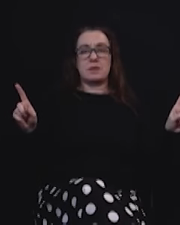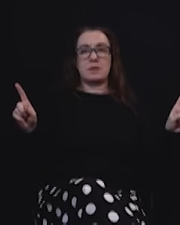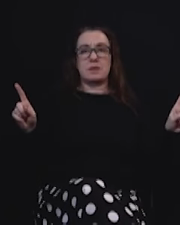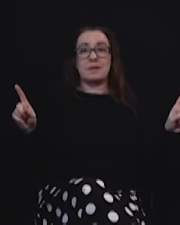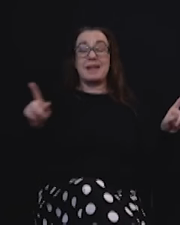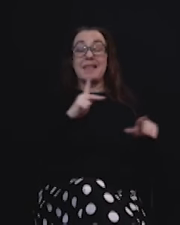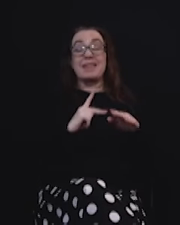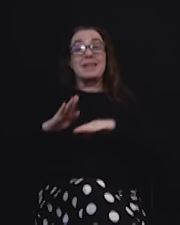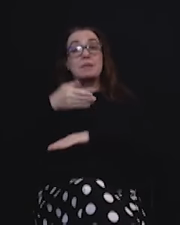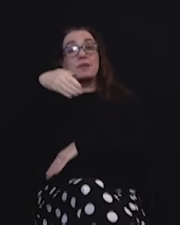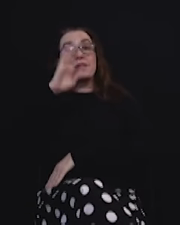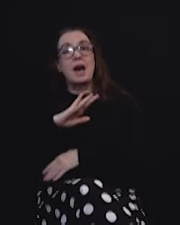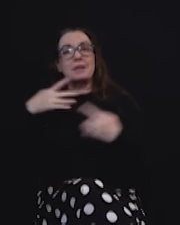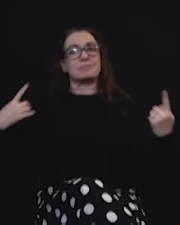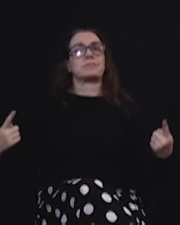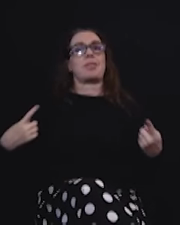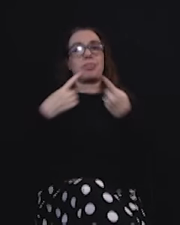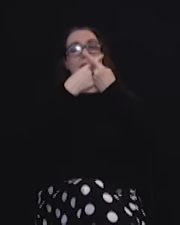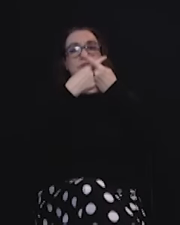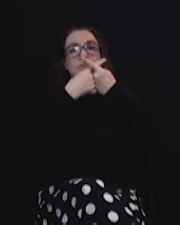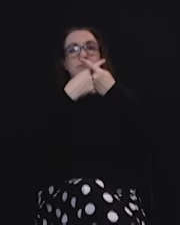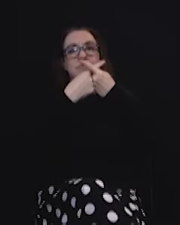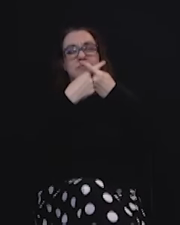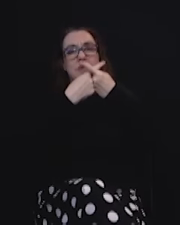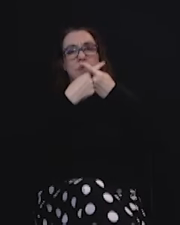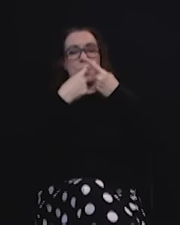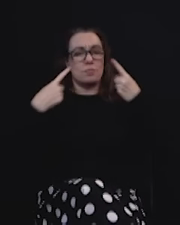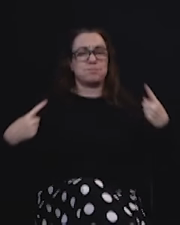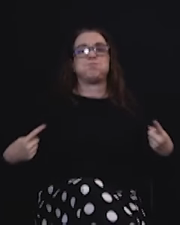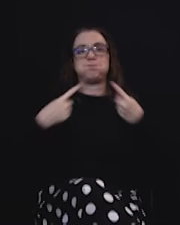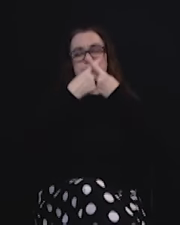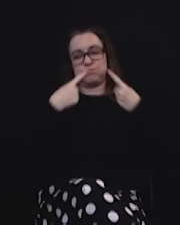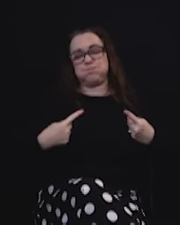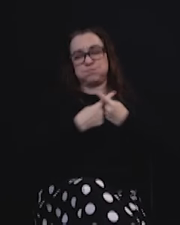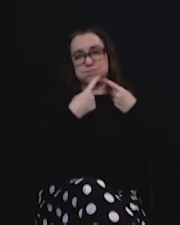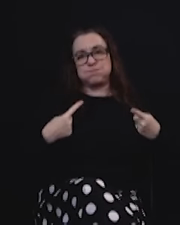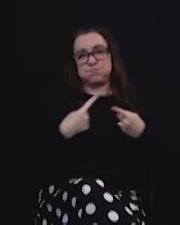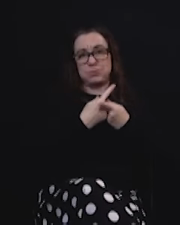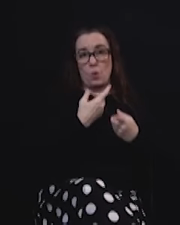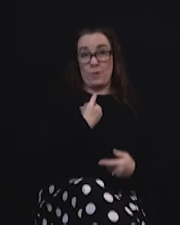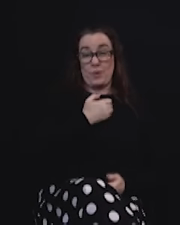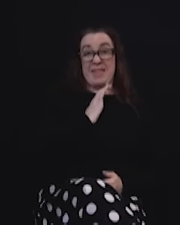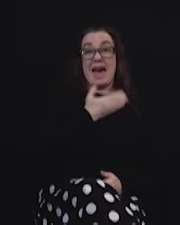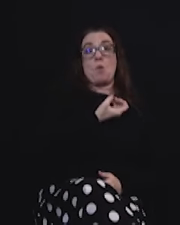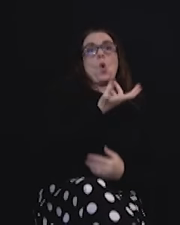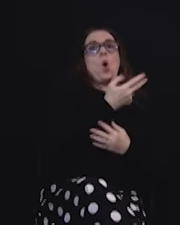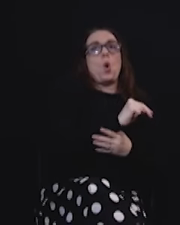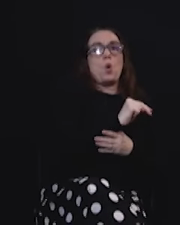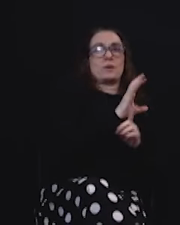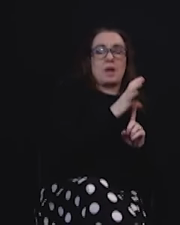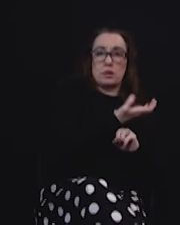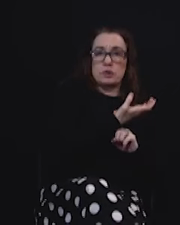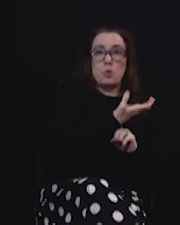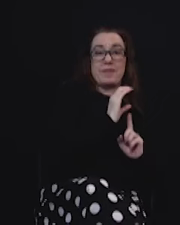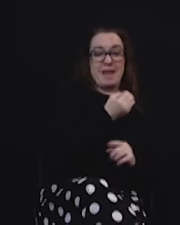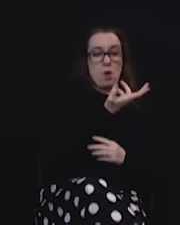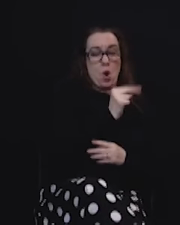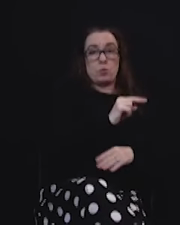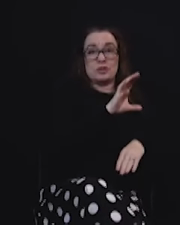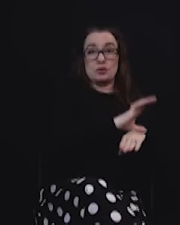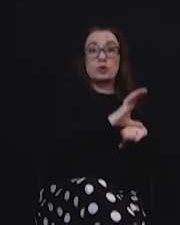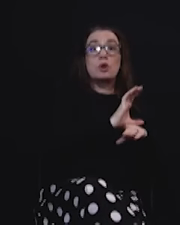The kingdom of God clashes so violently with our own culture. So often with our own church